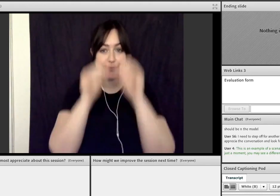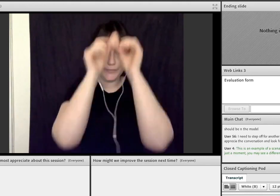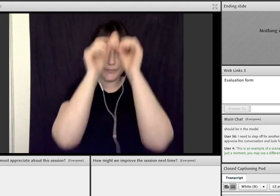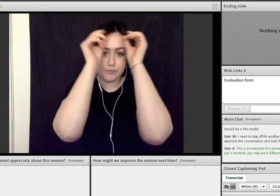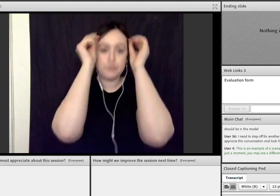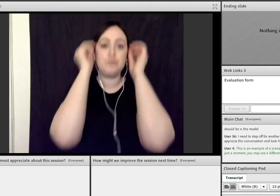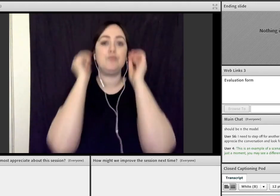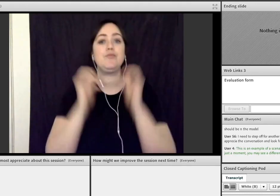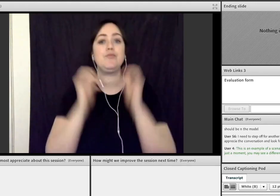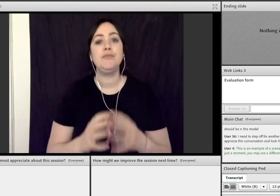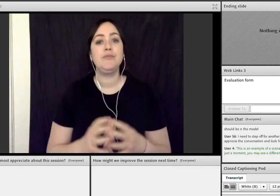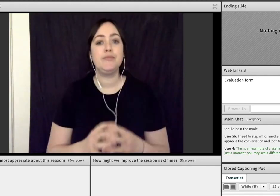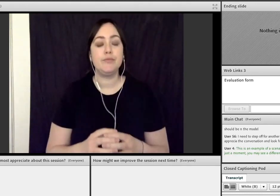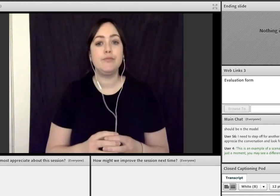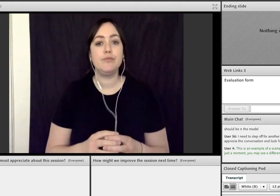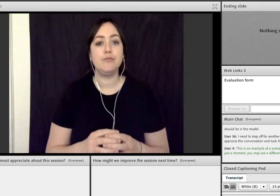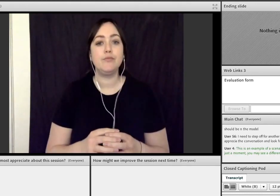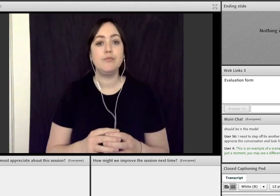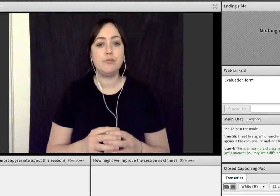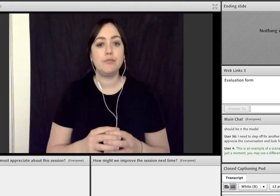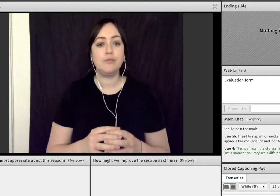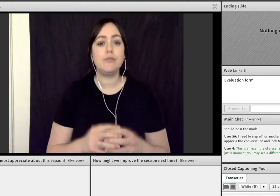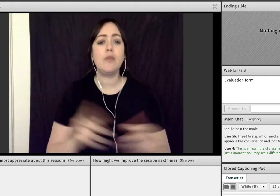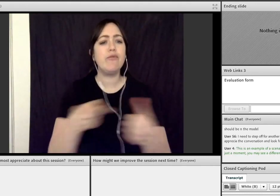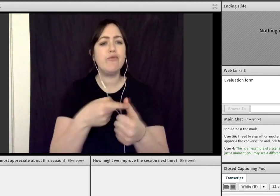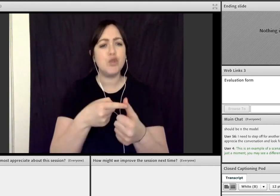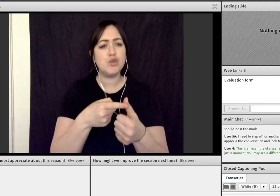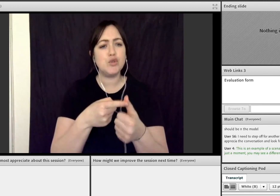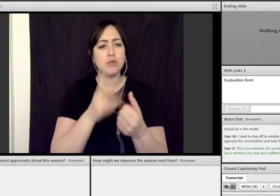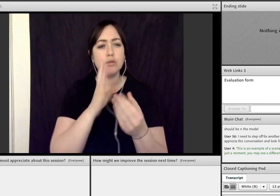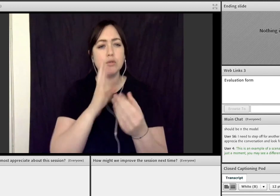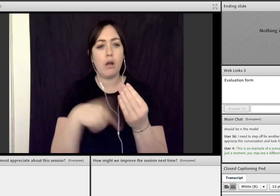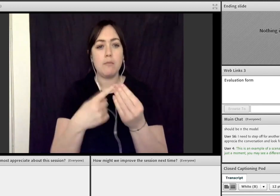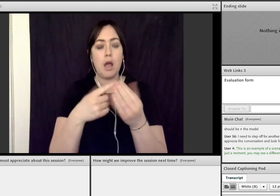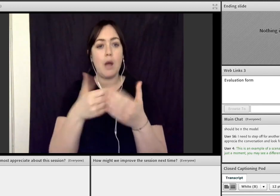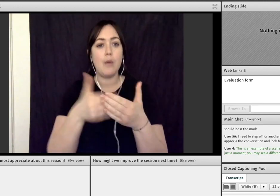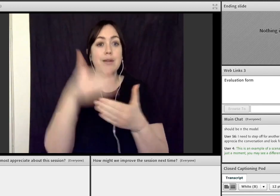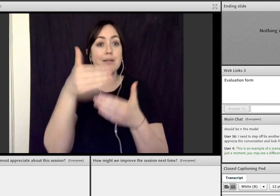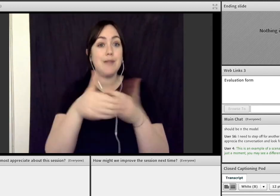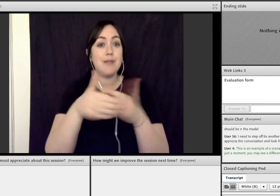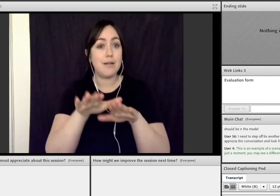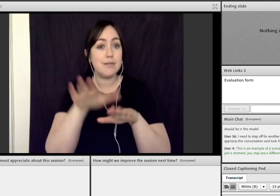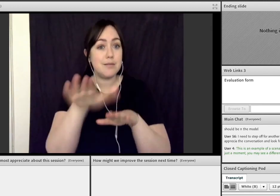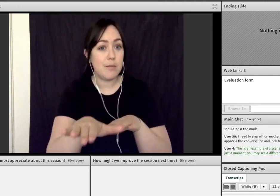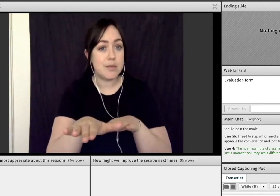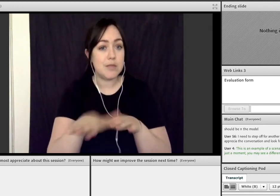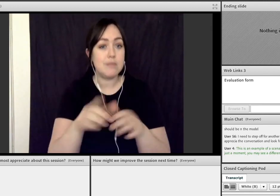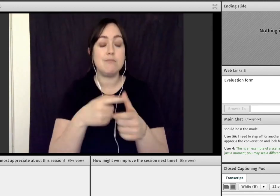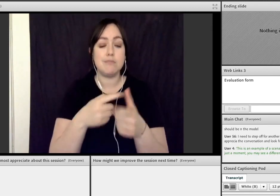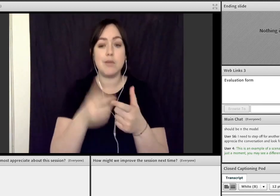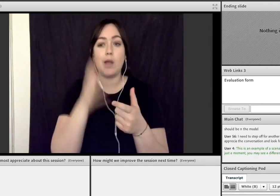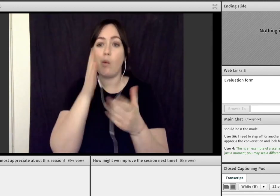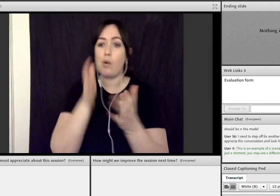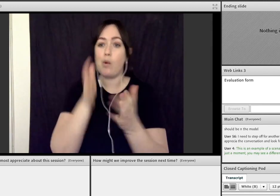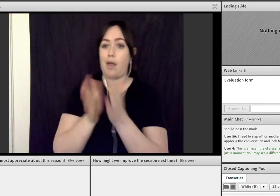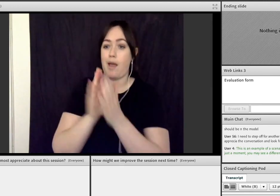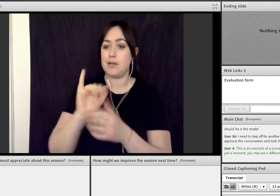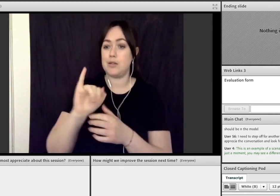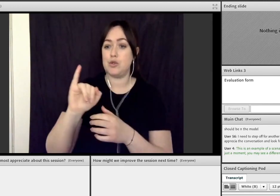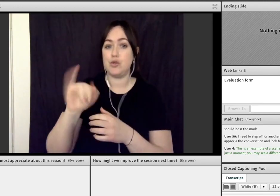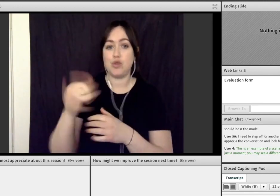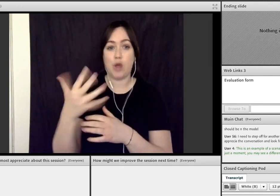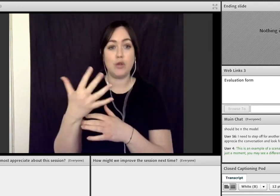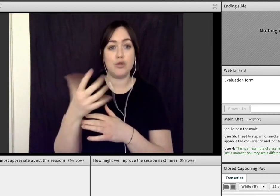to first go into our next steps, and then I'll be inviting Josh to share some closing